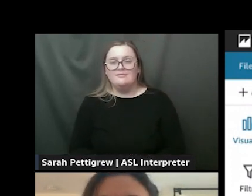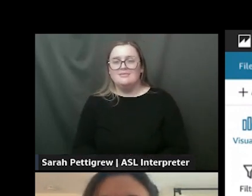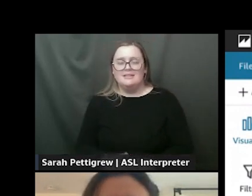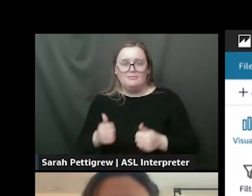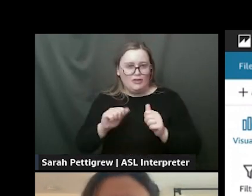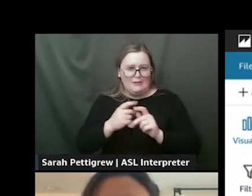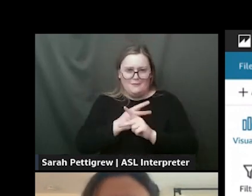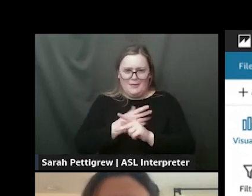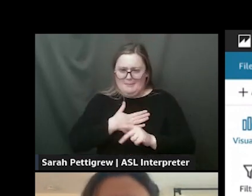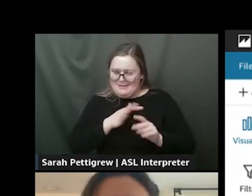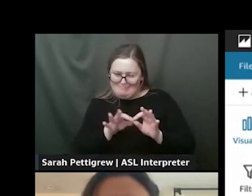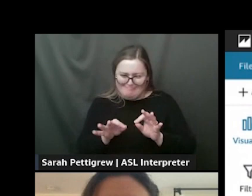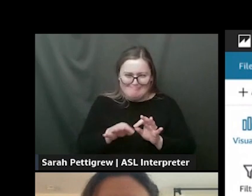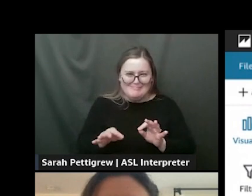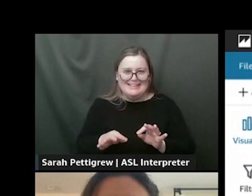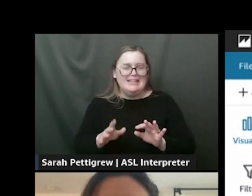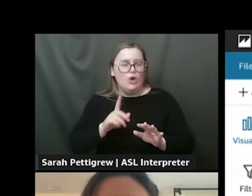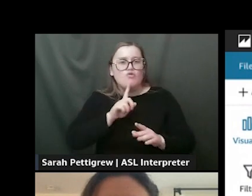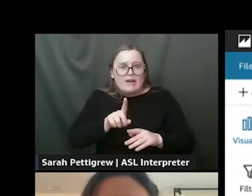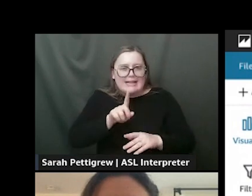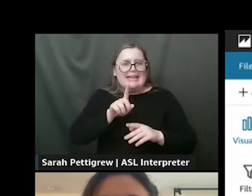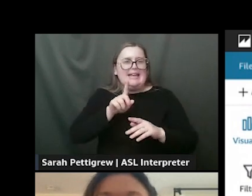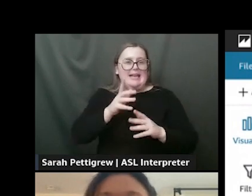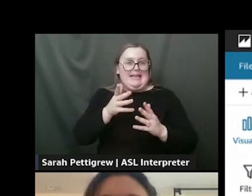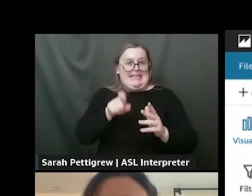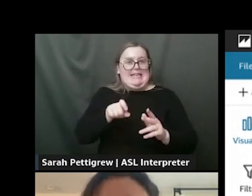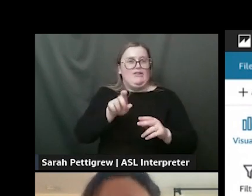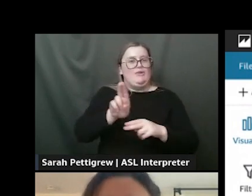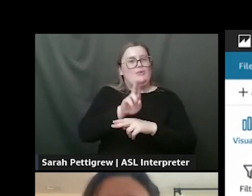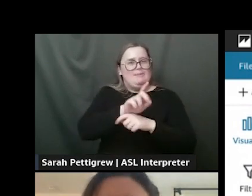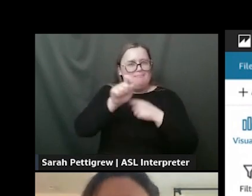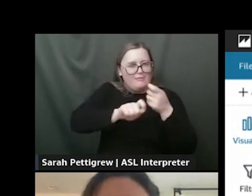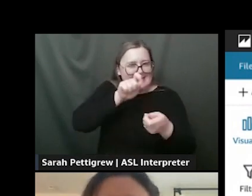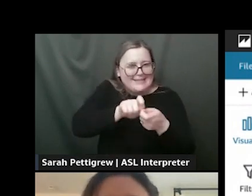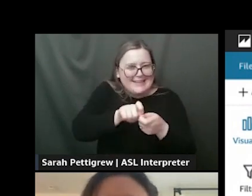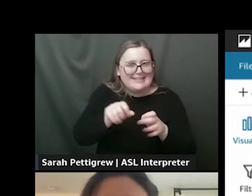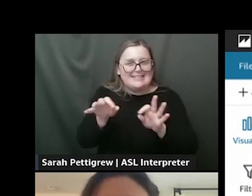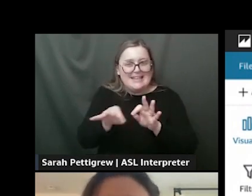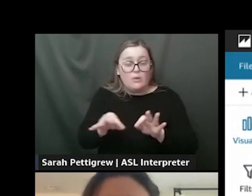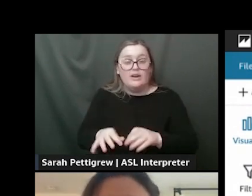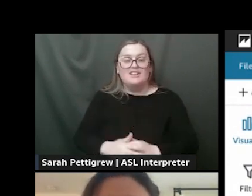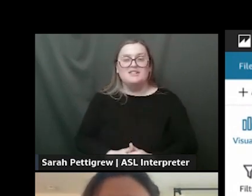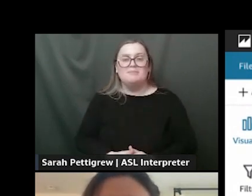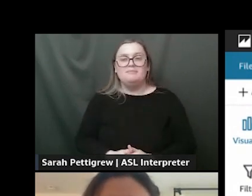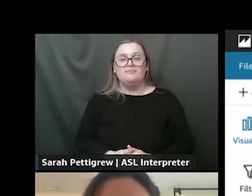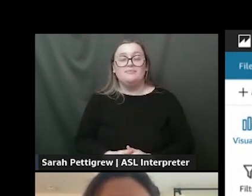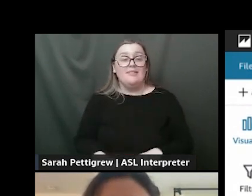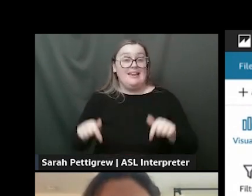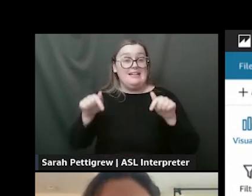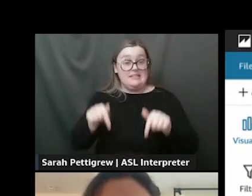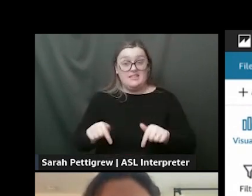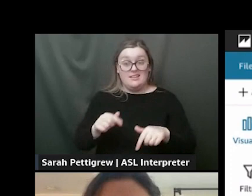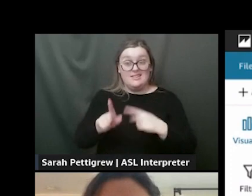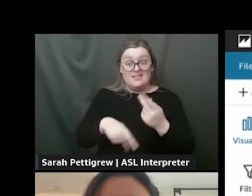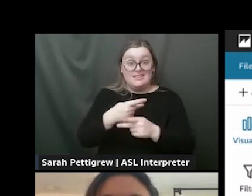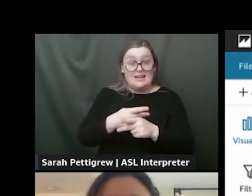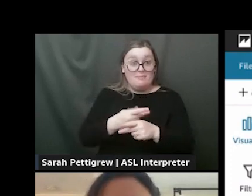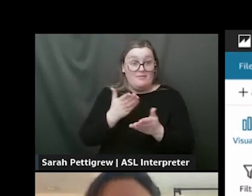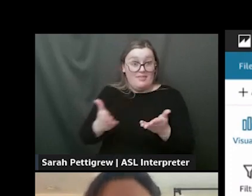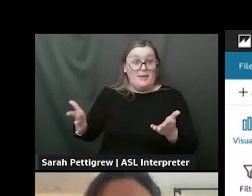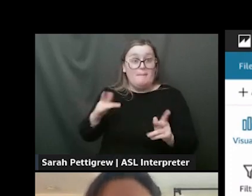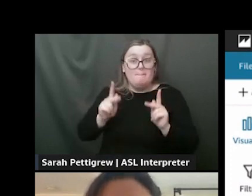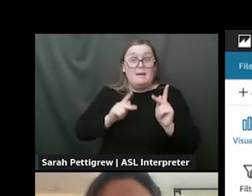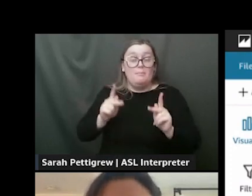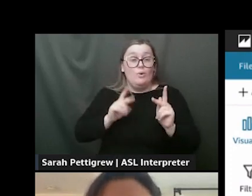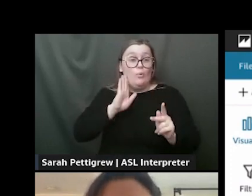here really precise, because like this is the kind of thing that people actually do, is that they just